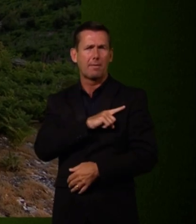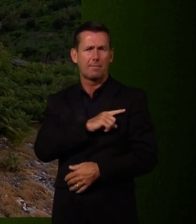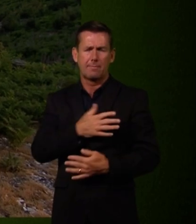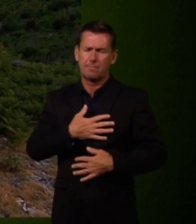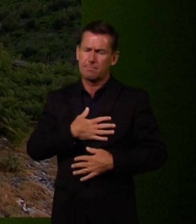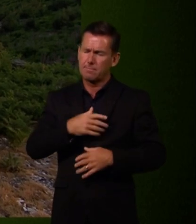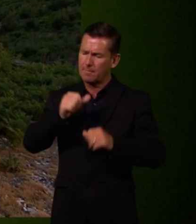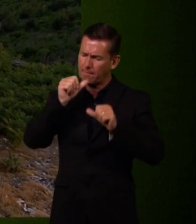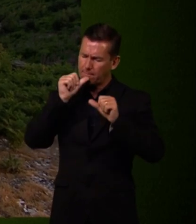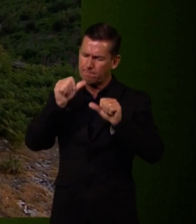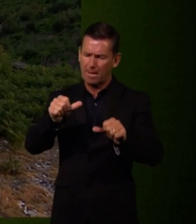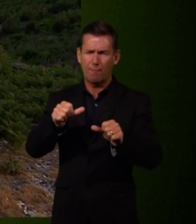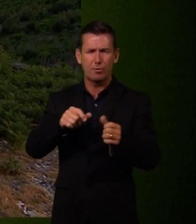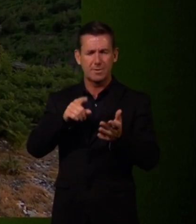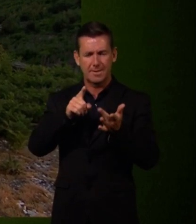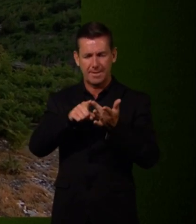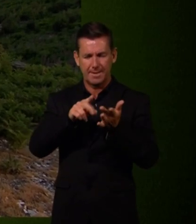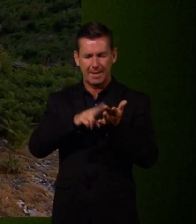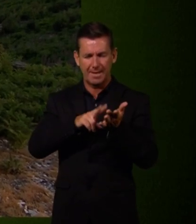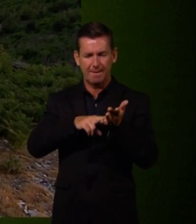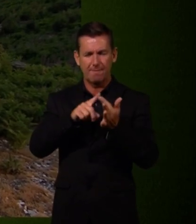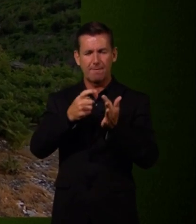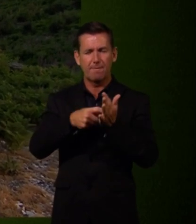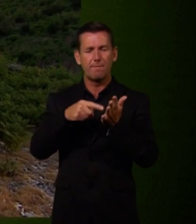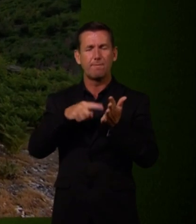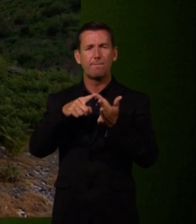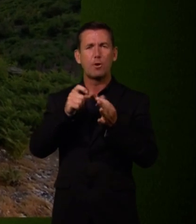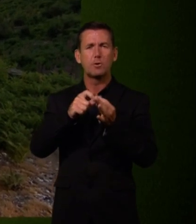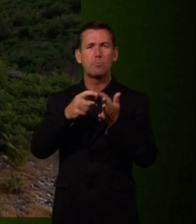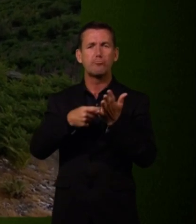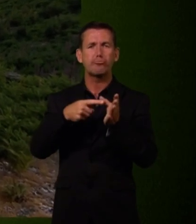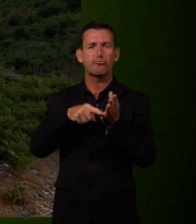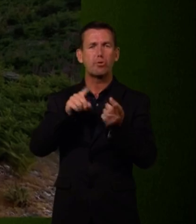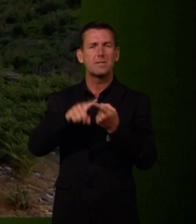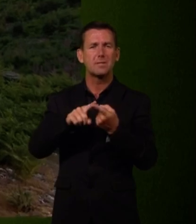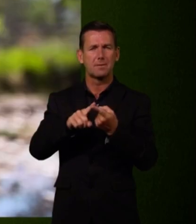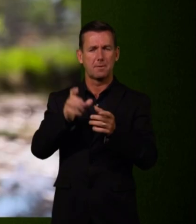favourite invertebrates lives there, and I returned the other day to try and find it.